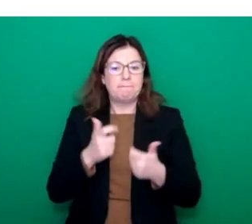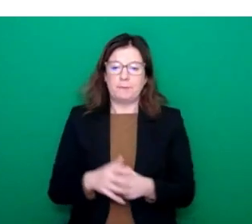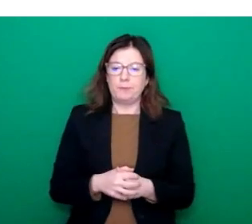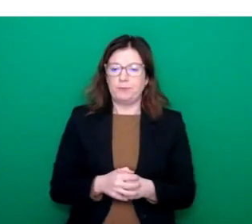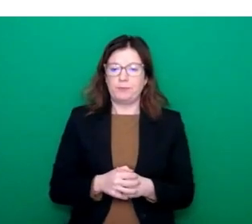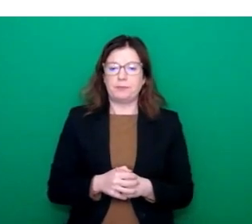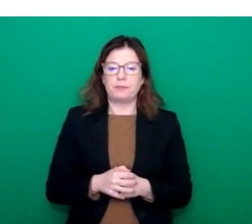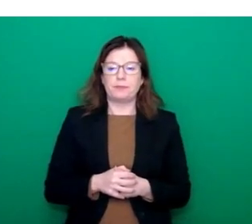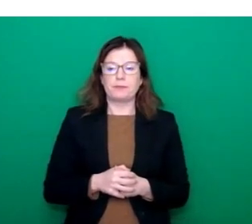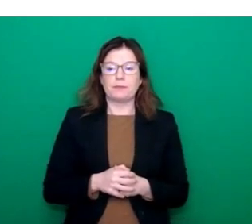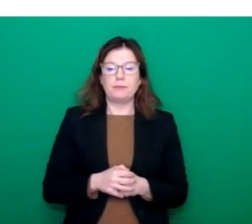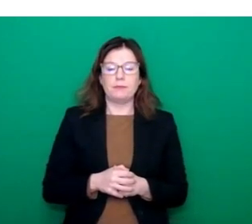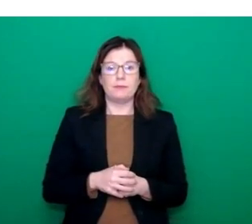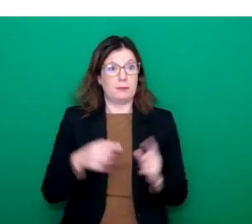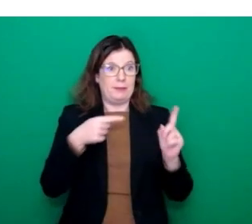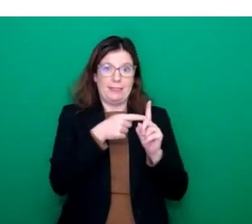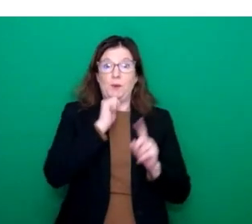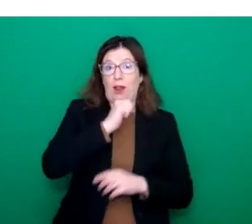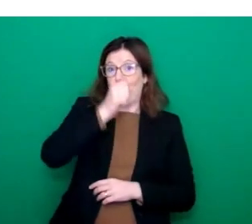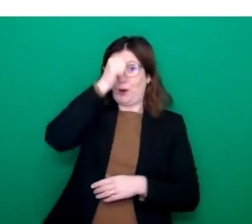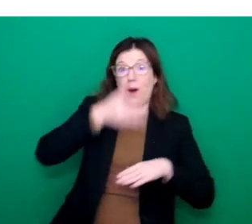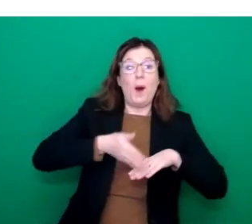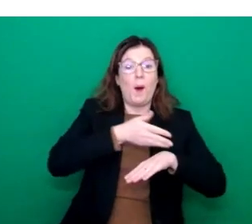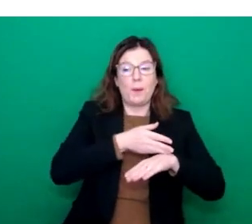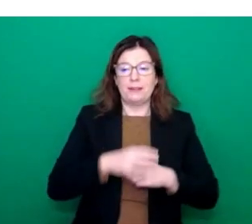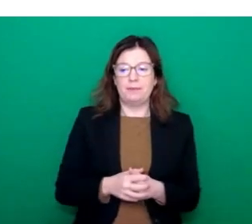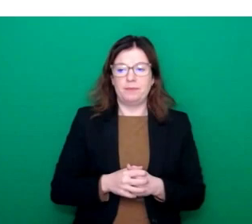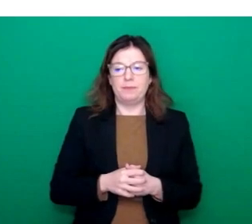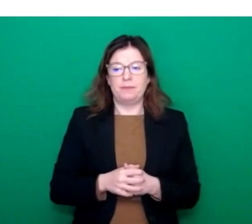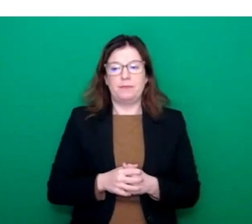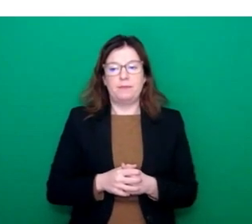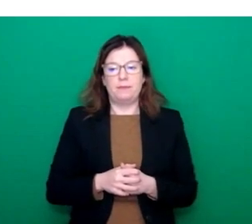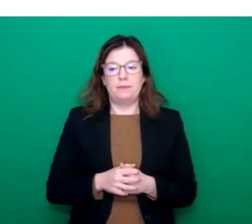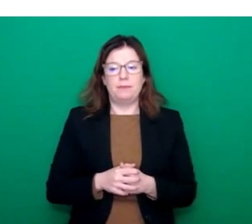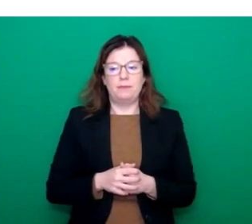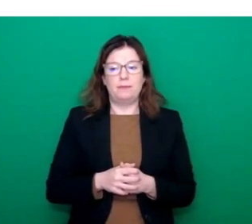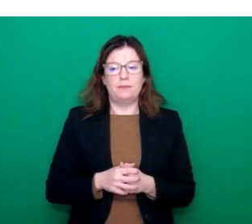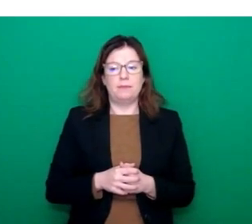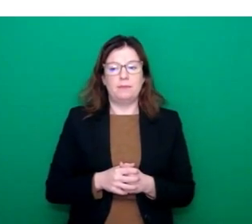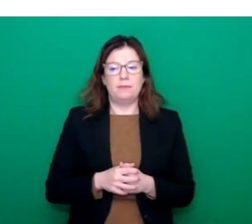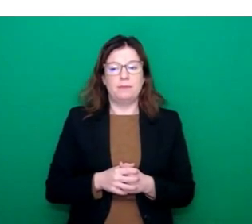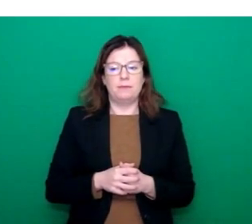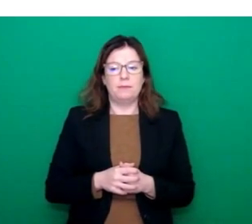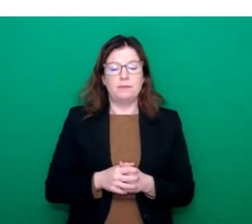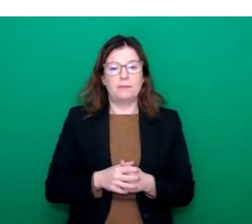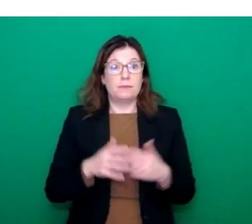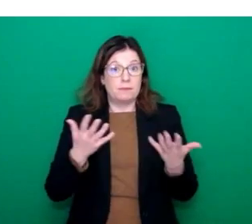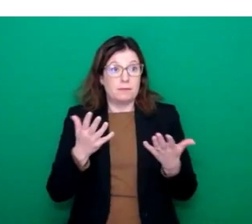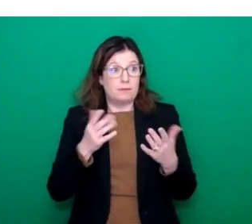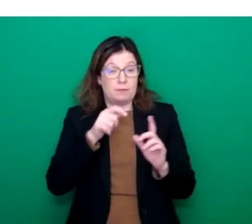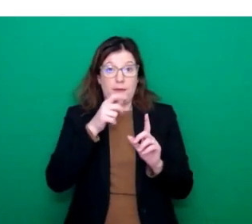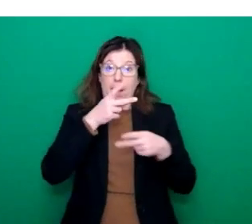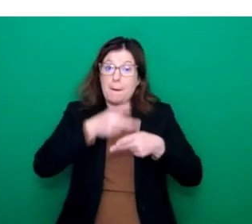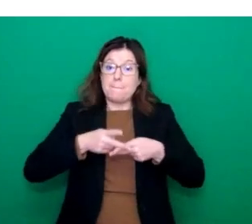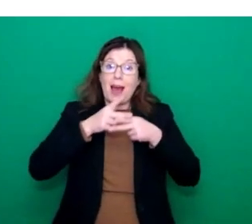This role is supervised through training by a trained mentor within practice. That would be a